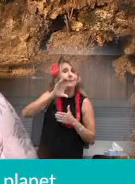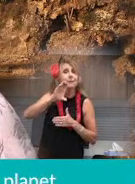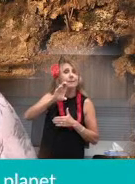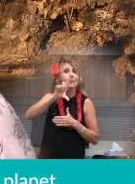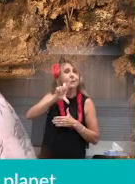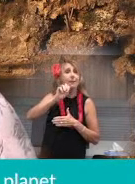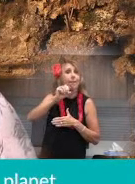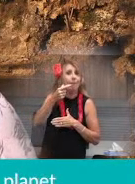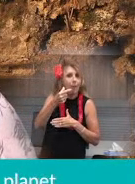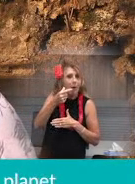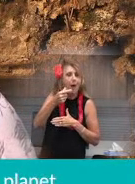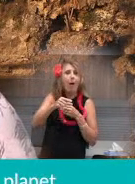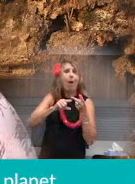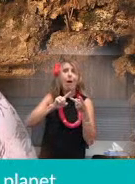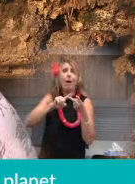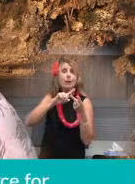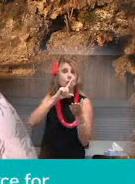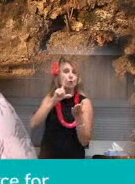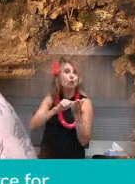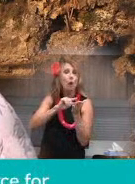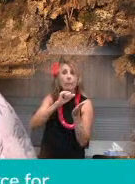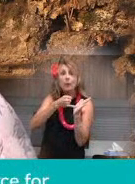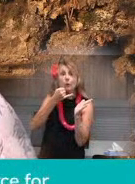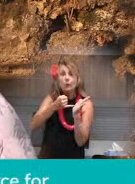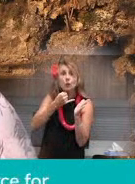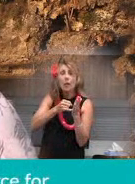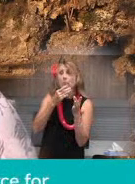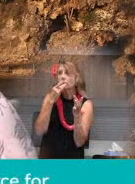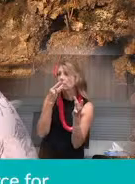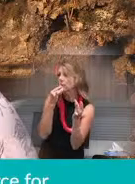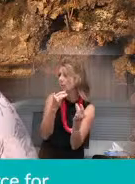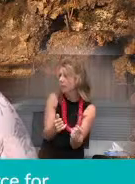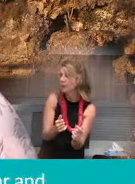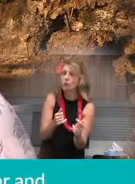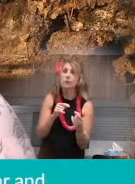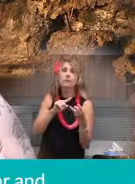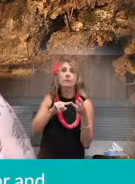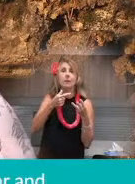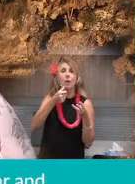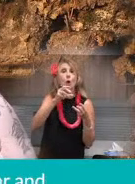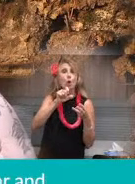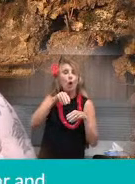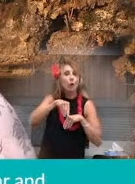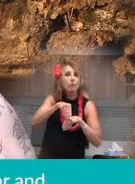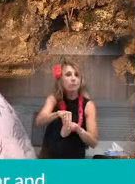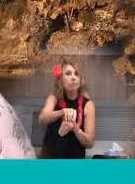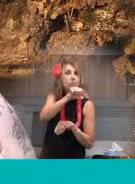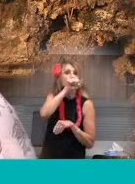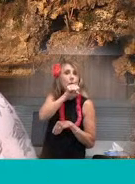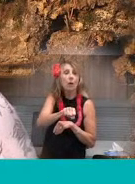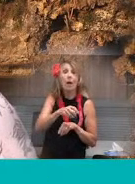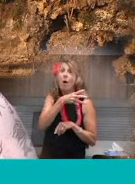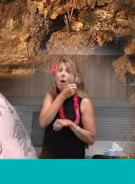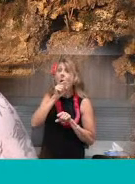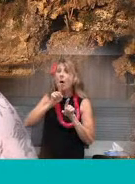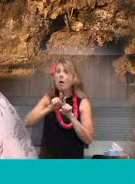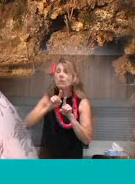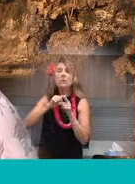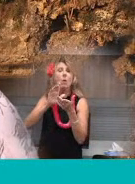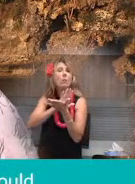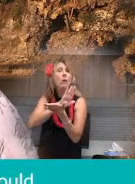delicious strawberry jam on the planet. She's also a tremendous resource for editing documents for grammar and